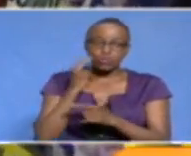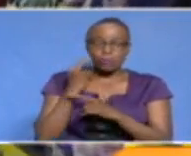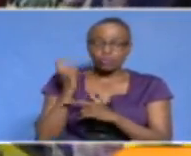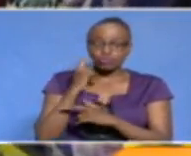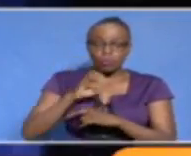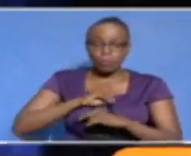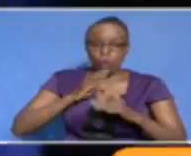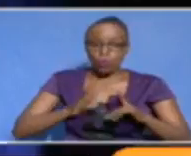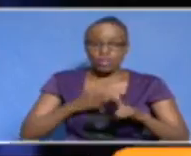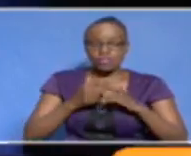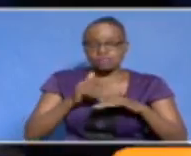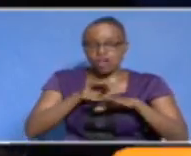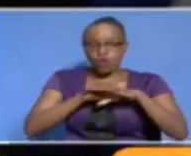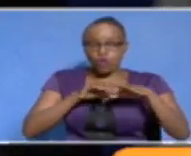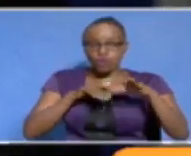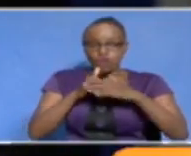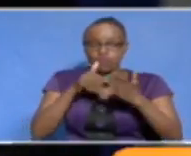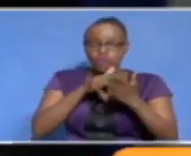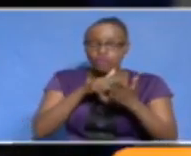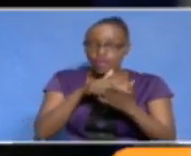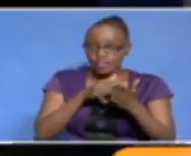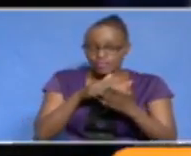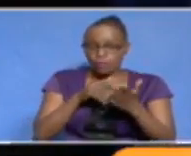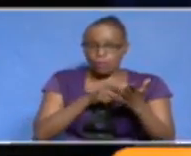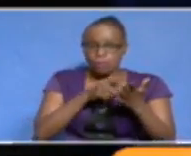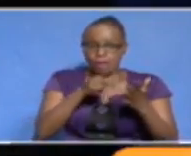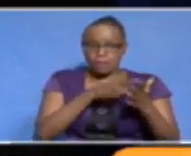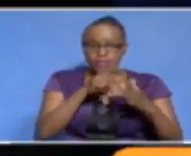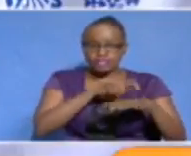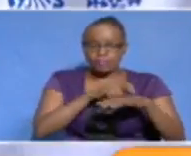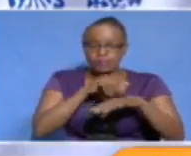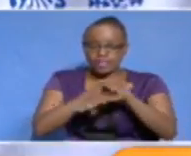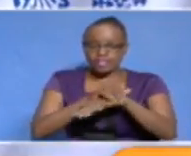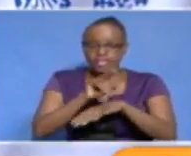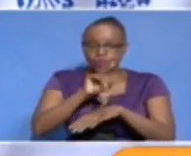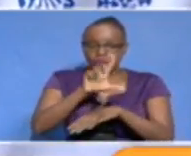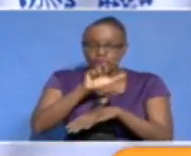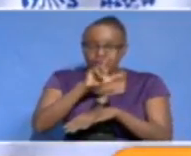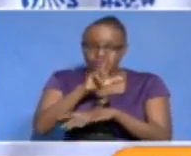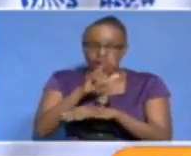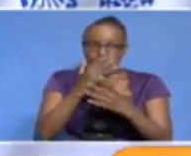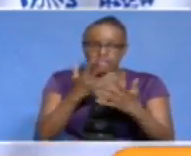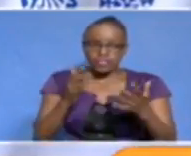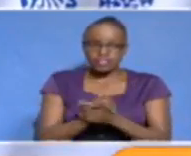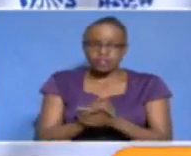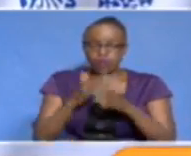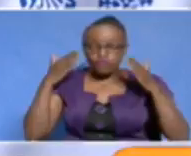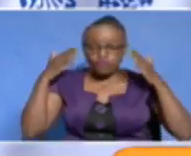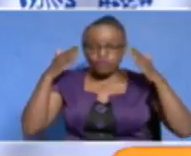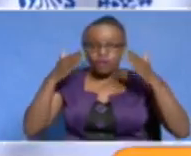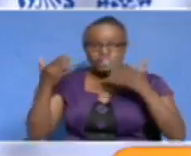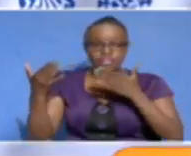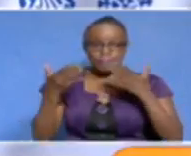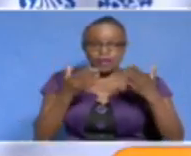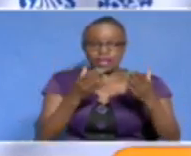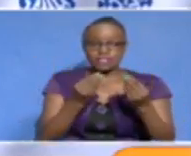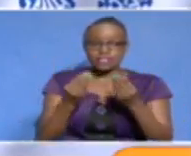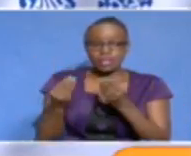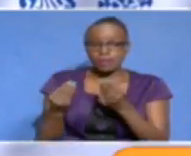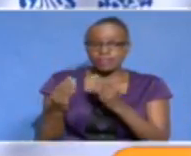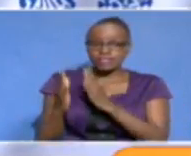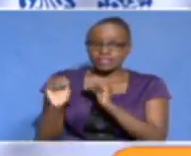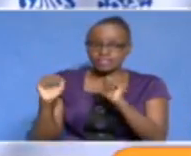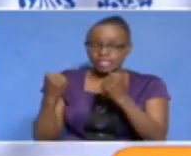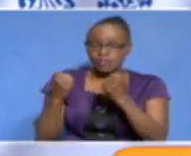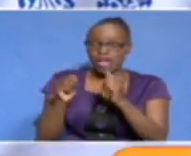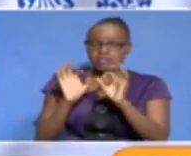the convenience of flexible payments when sourcing Unilever stock. In MasterCard, we're focused on bringing simple, secure